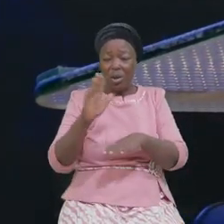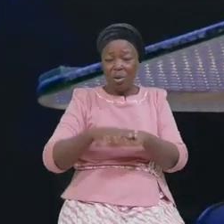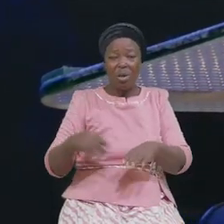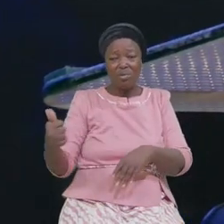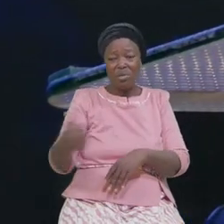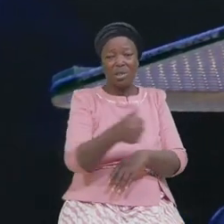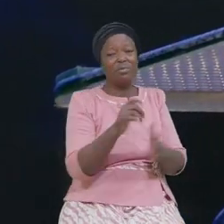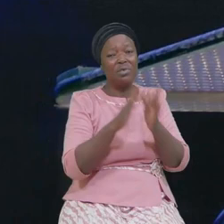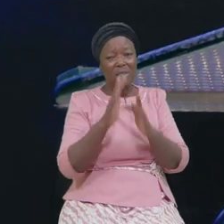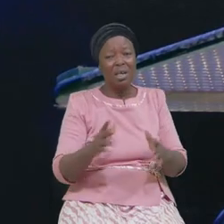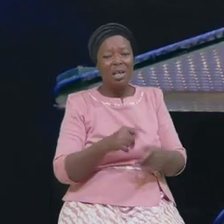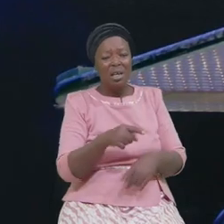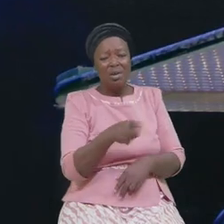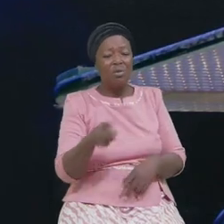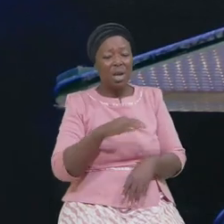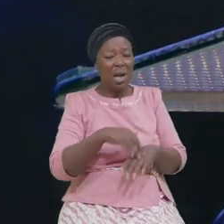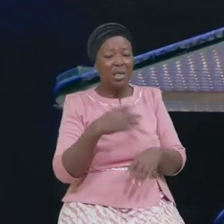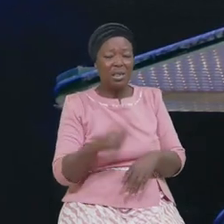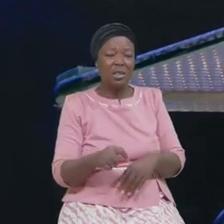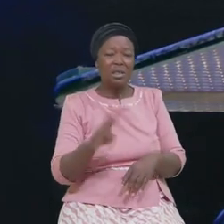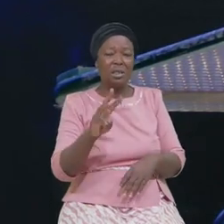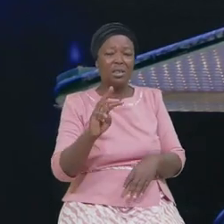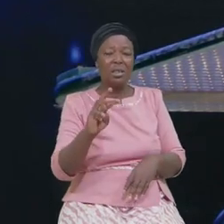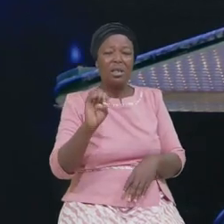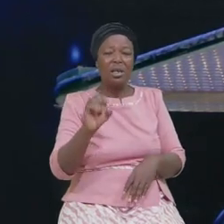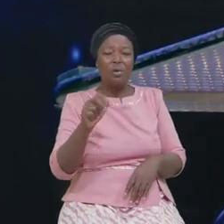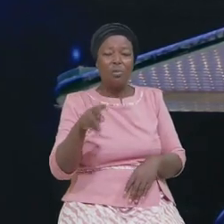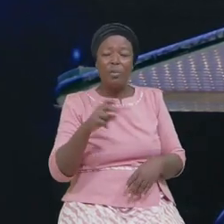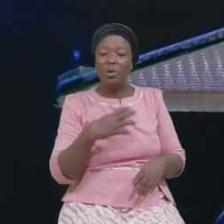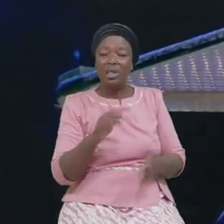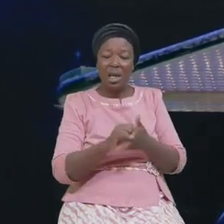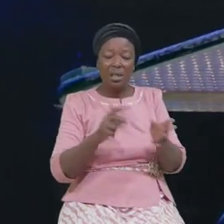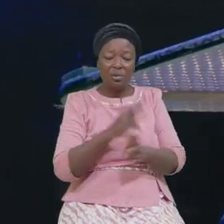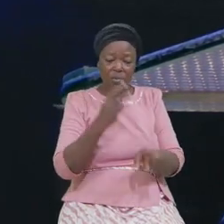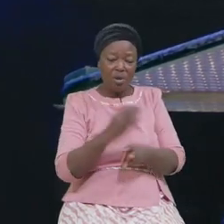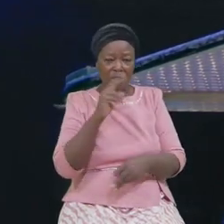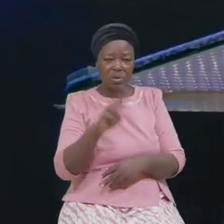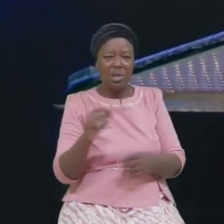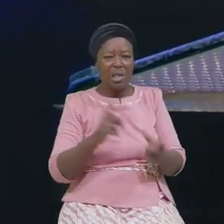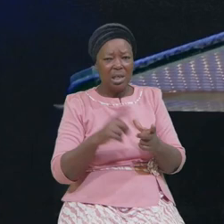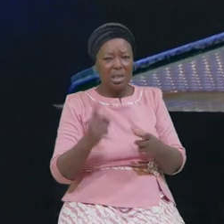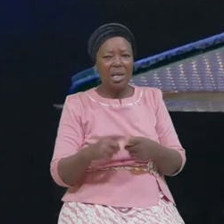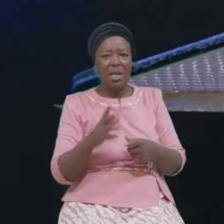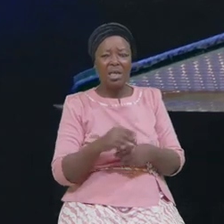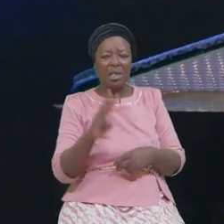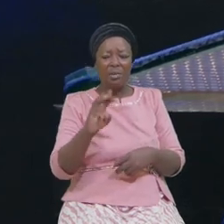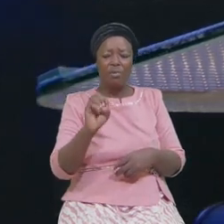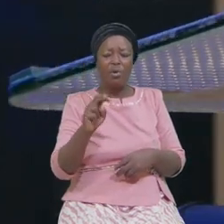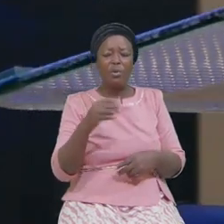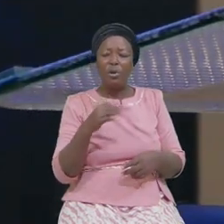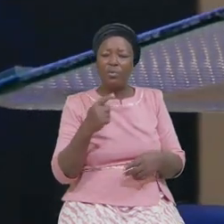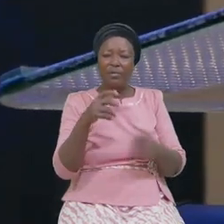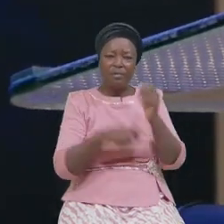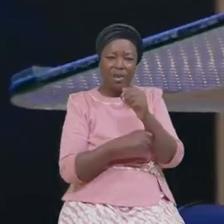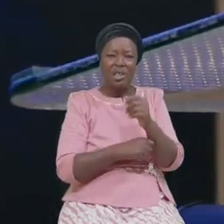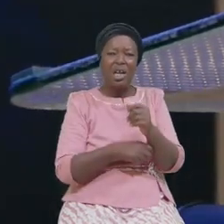they look at the weapons the world is using, weapons of the flesh and weapons